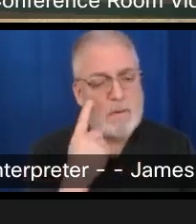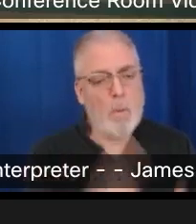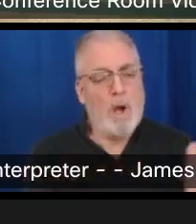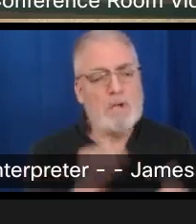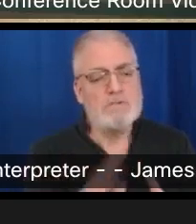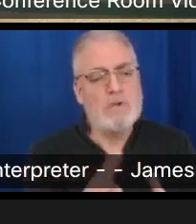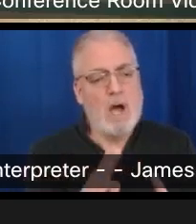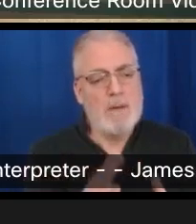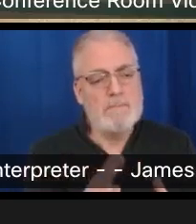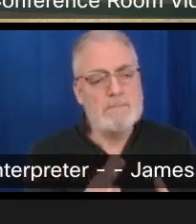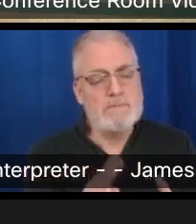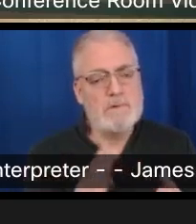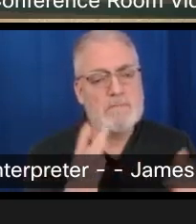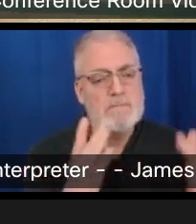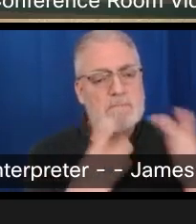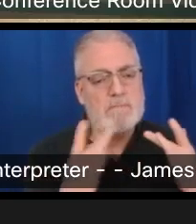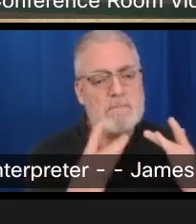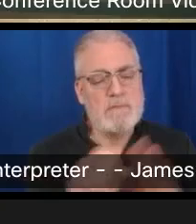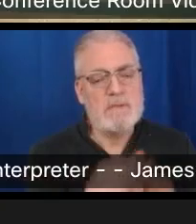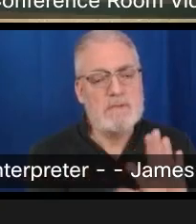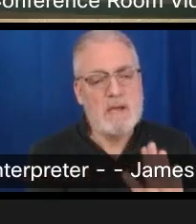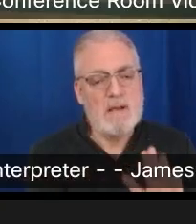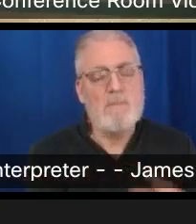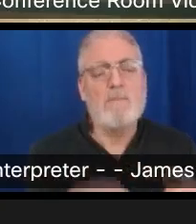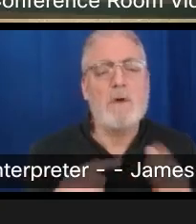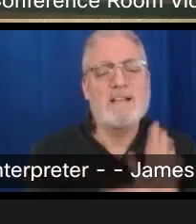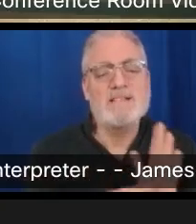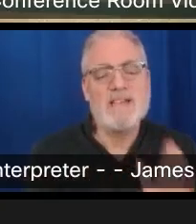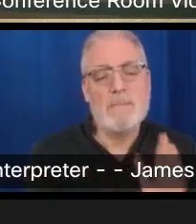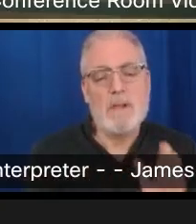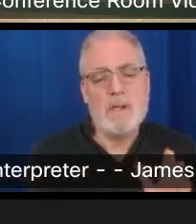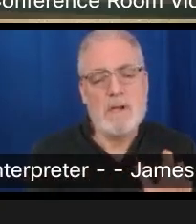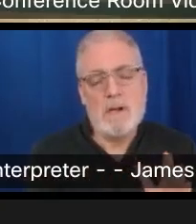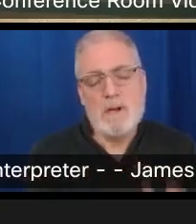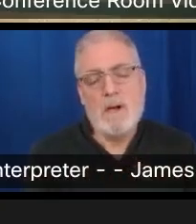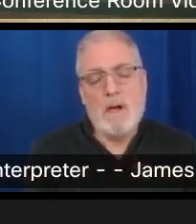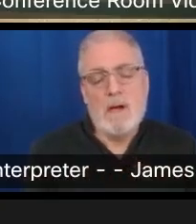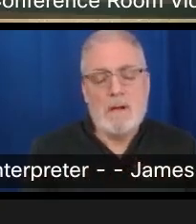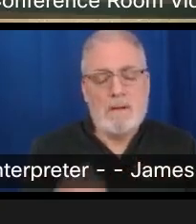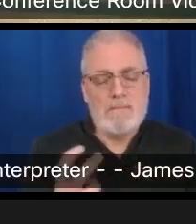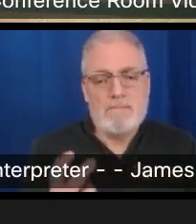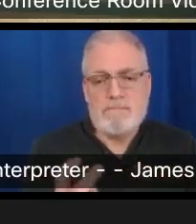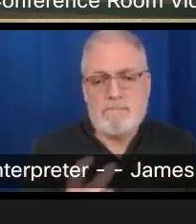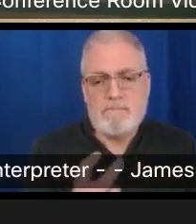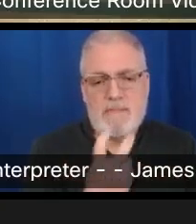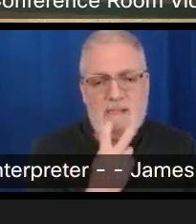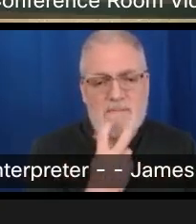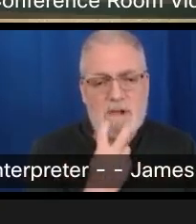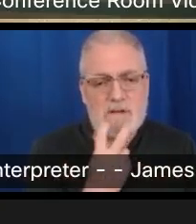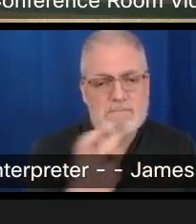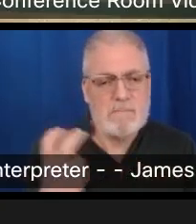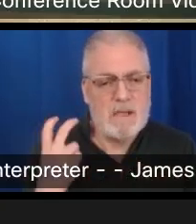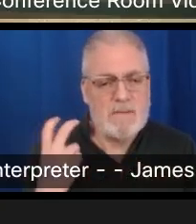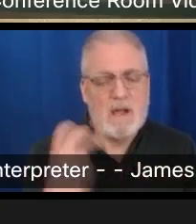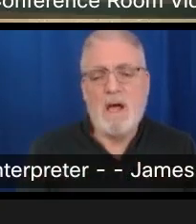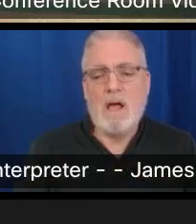like, for example, lifeguards, we have a lifeguard shortage. We have a shortage of EMTs. We have a shortage of firefighters. We have a shortage of, and some